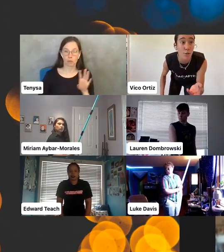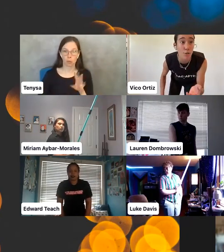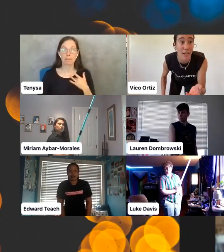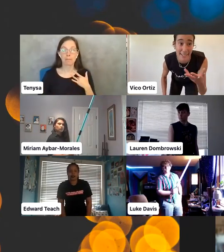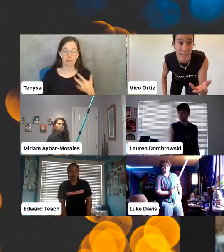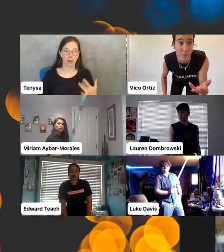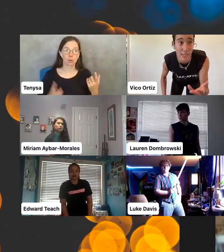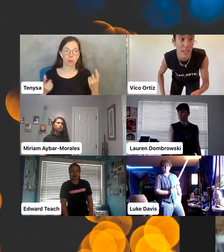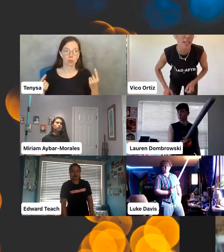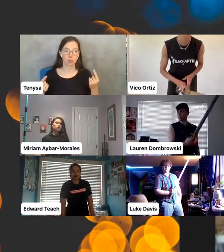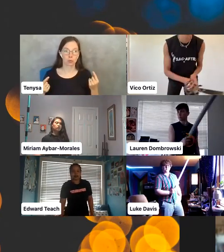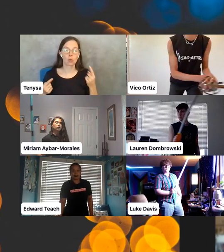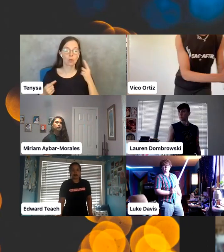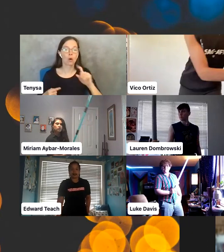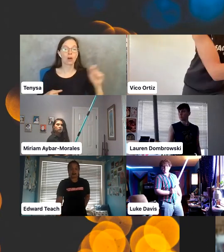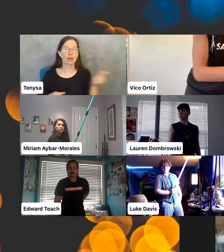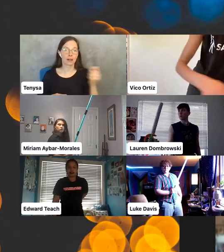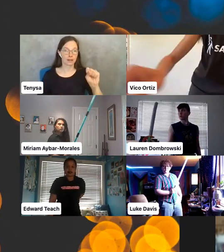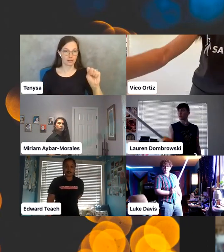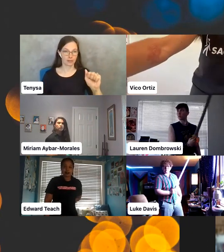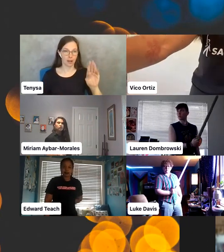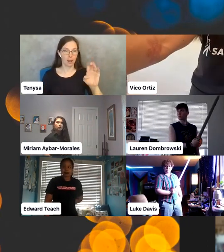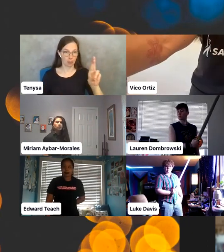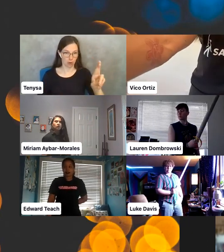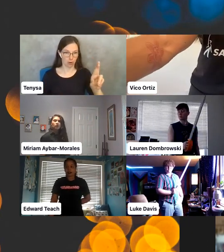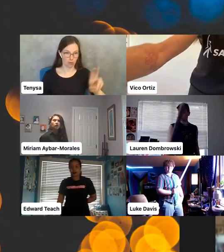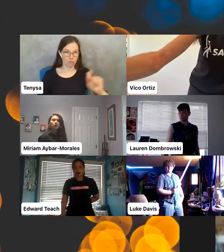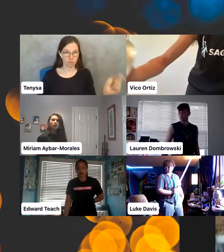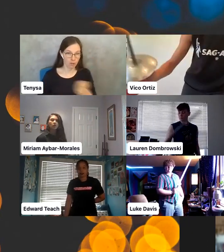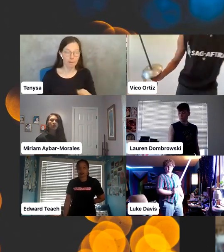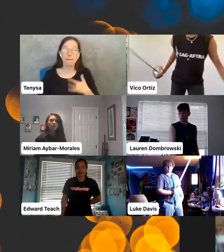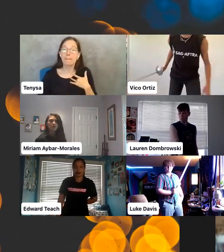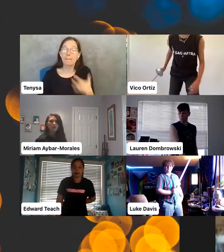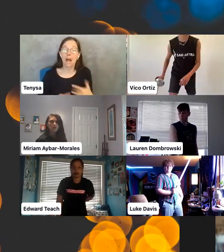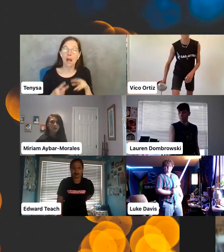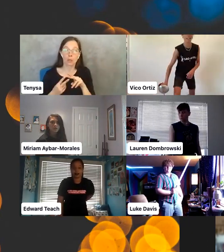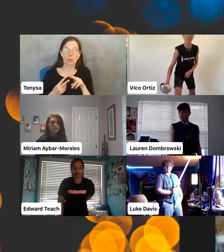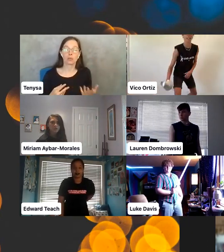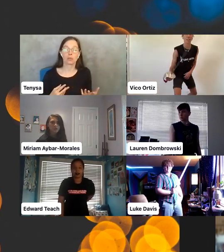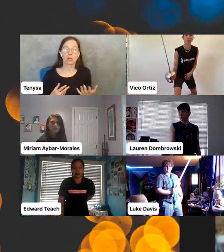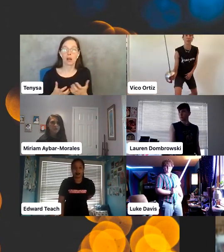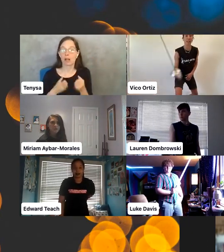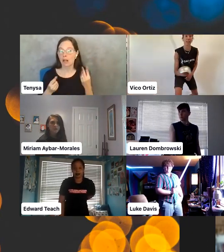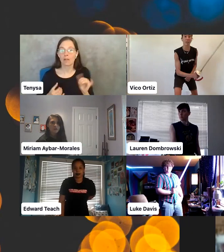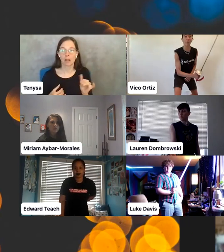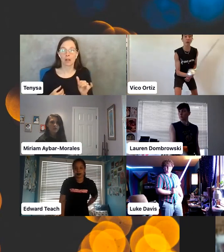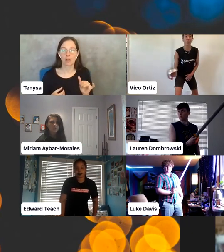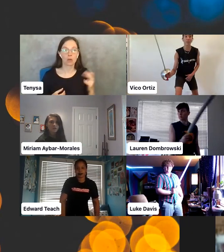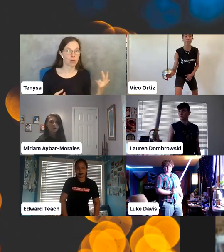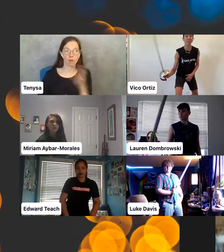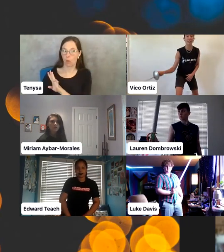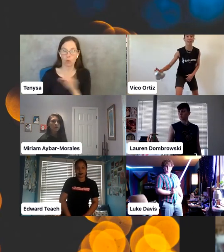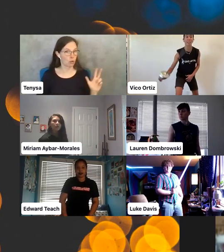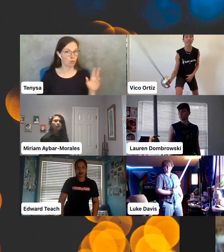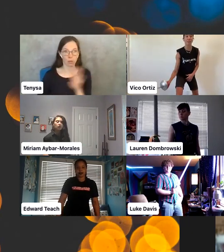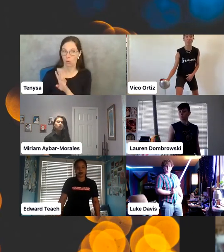you do in saber fencing. And normally you either do a lot of like, you do 3, a lot of 4, a lot of